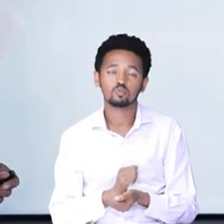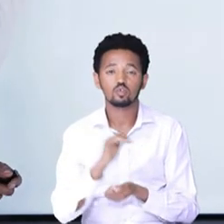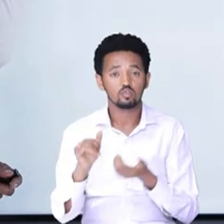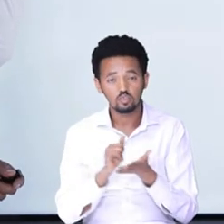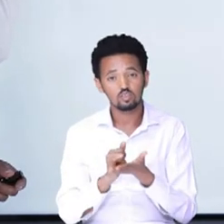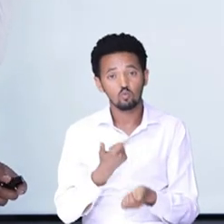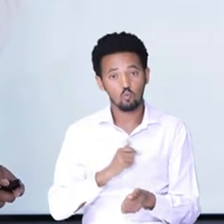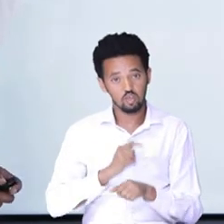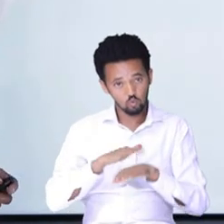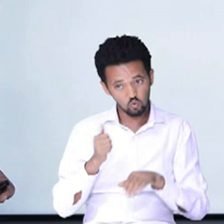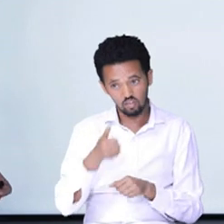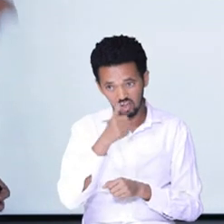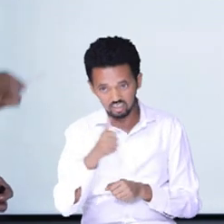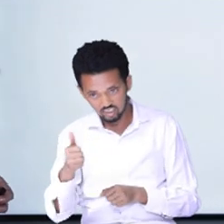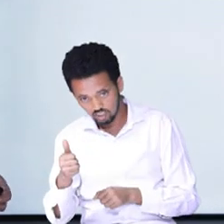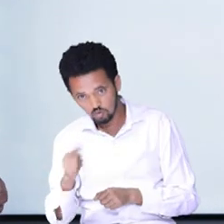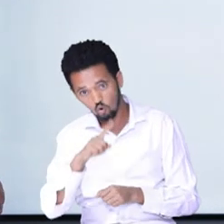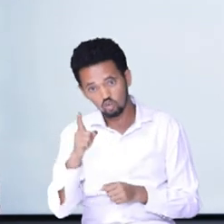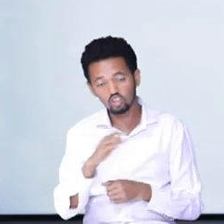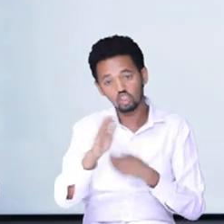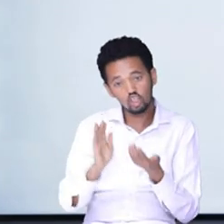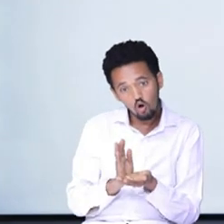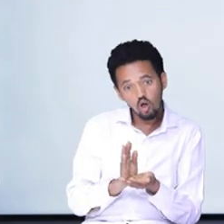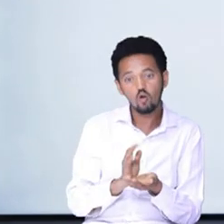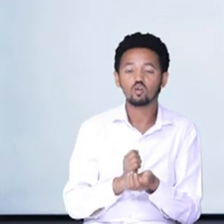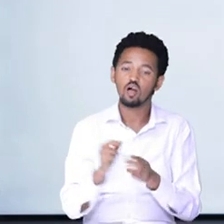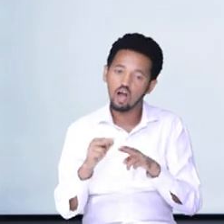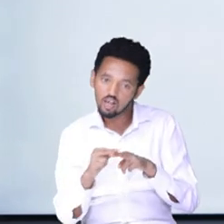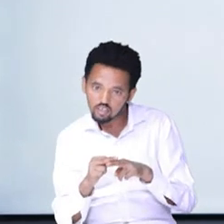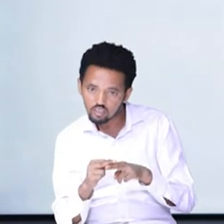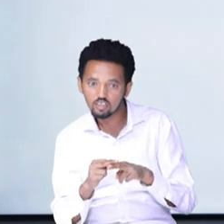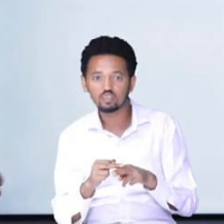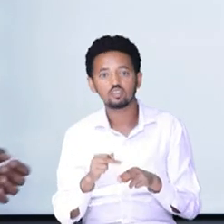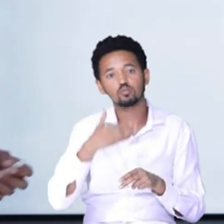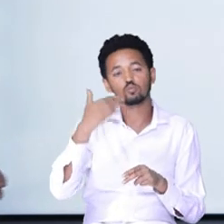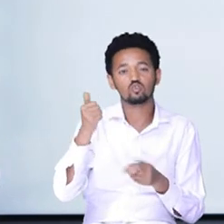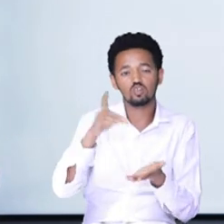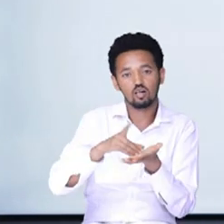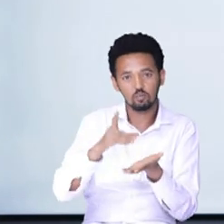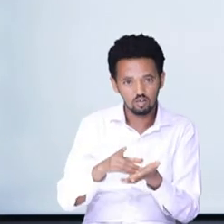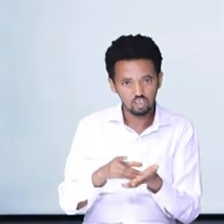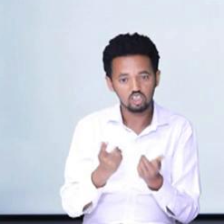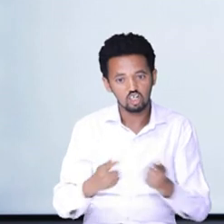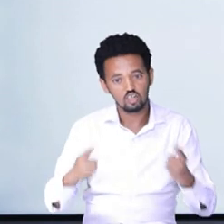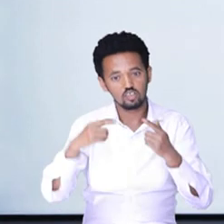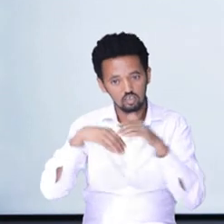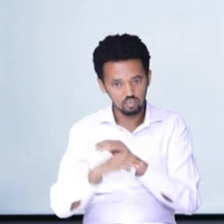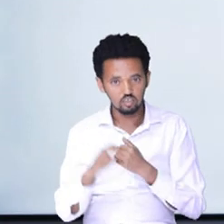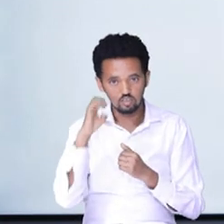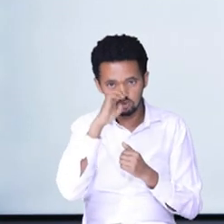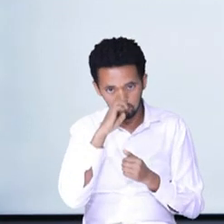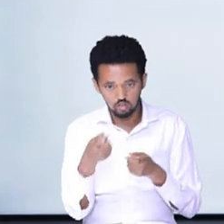That's why we call it Addis Ababa or Showa and Hararge are the most urbanized region in